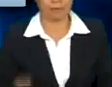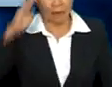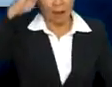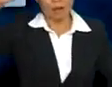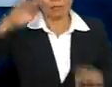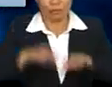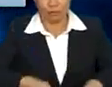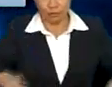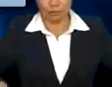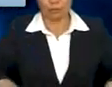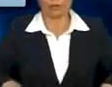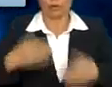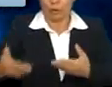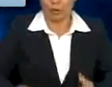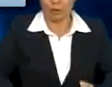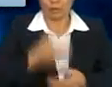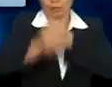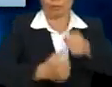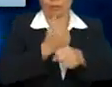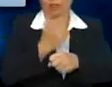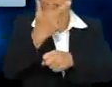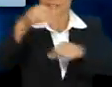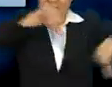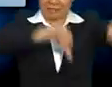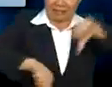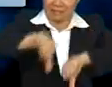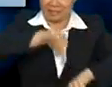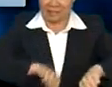Hello children, welcome to the Year 3 Science.